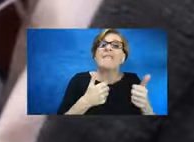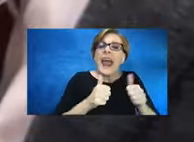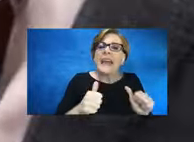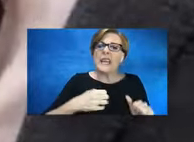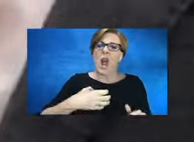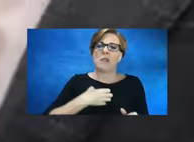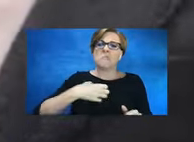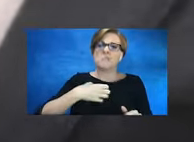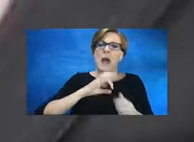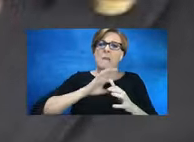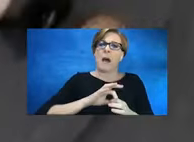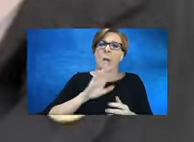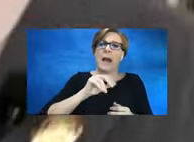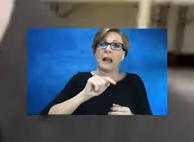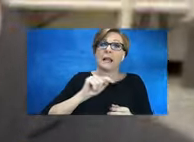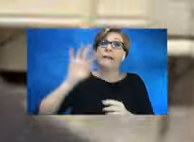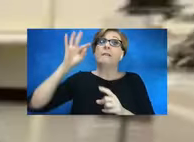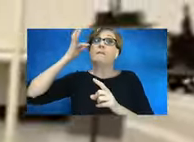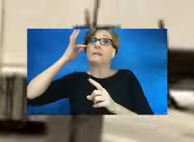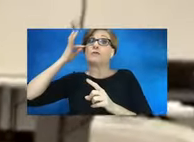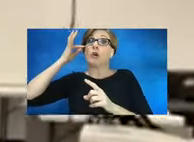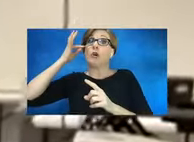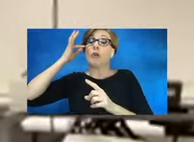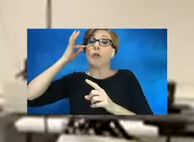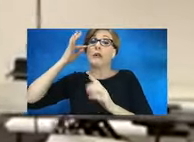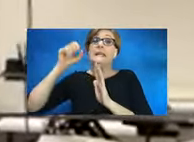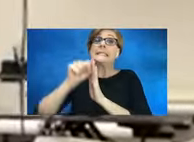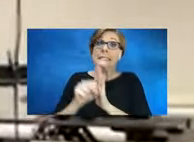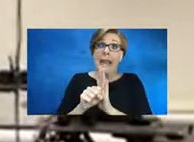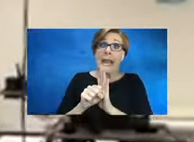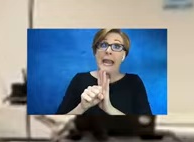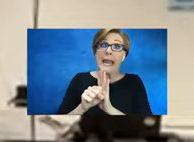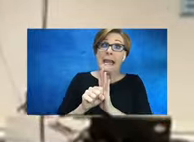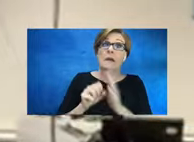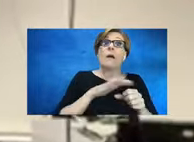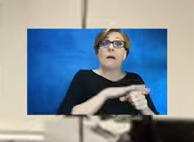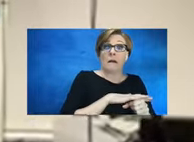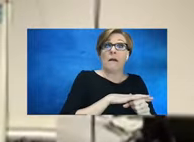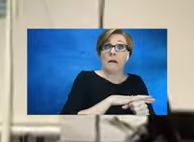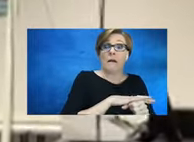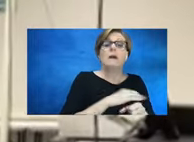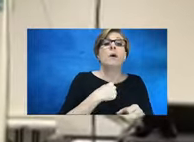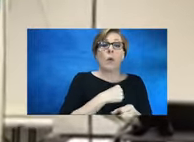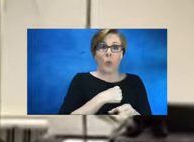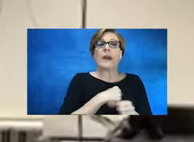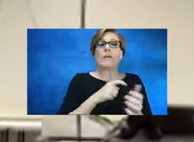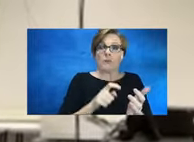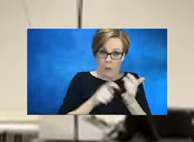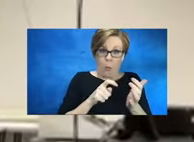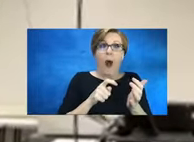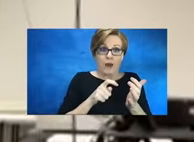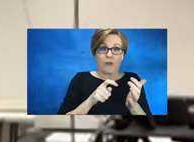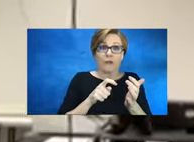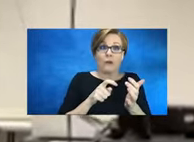on the ballot, we were required to obtain state certification or pass a logic and accuracy test administered